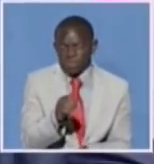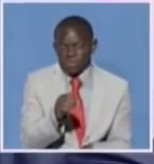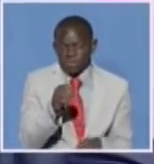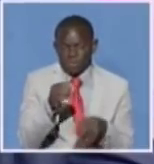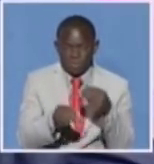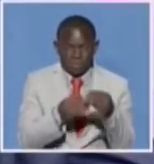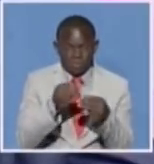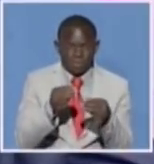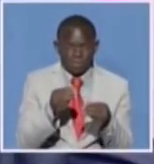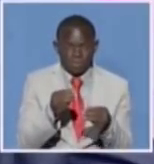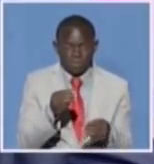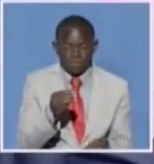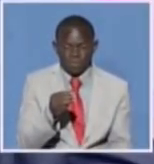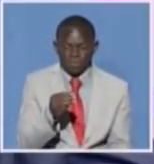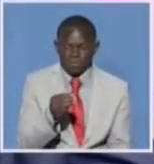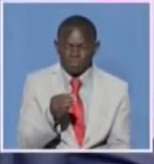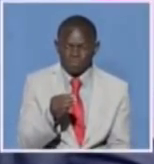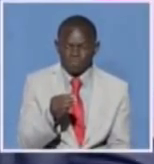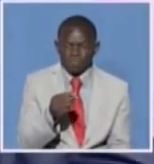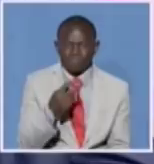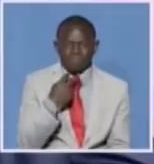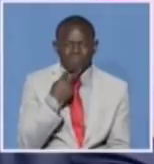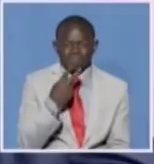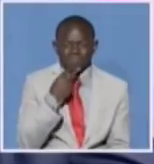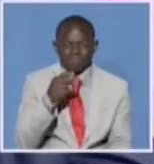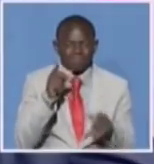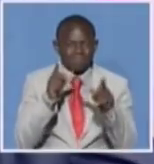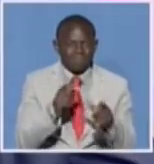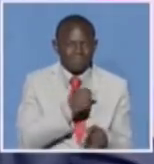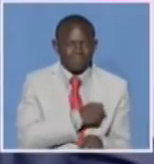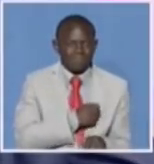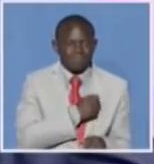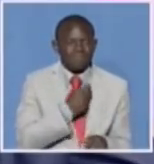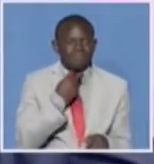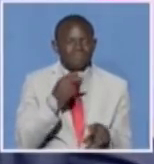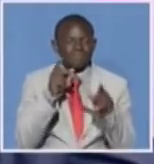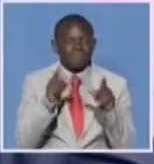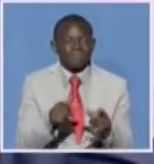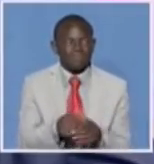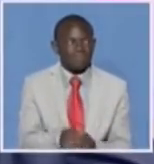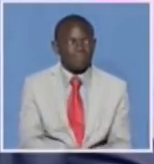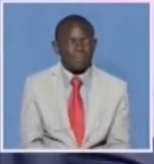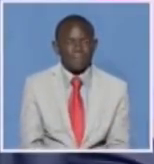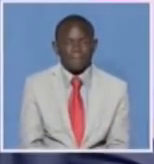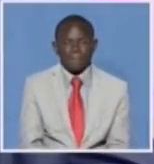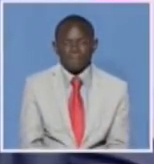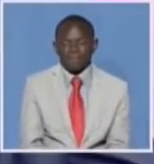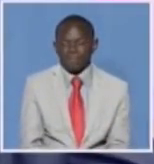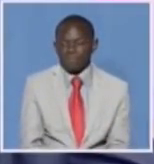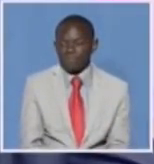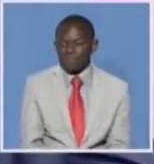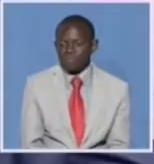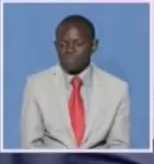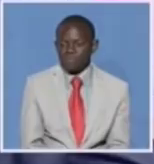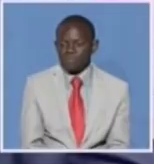this quantity of schools. Agreeably, it would demand a lot of